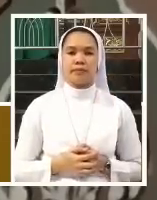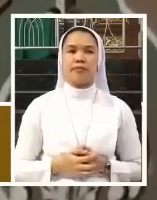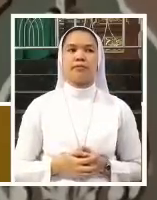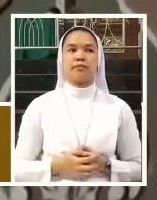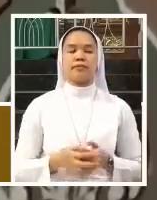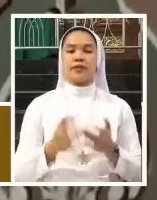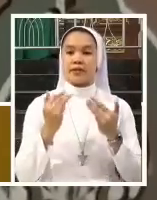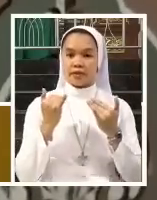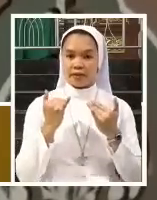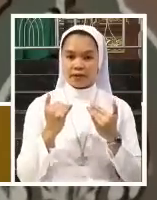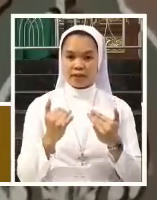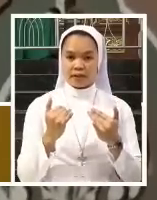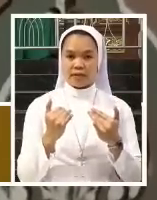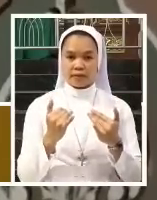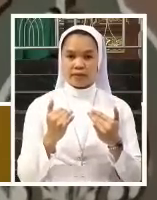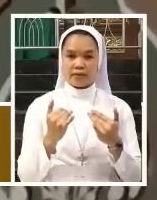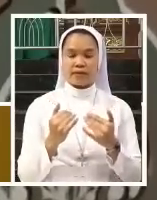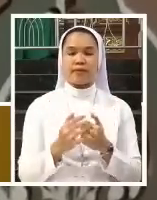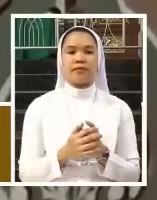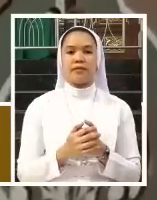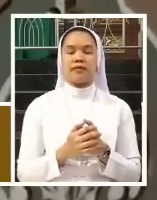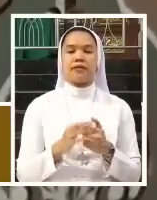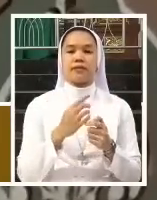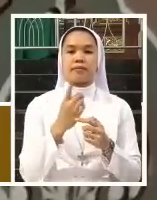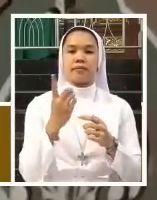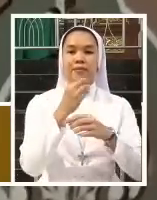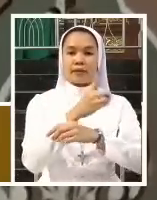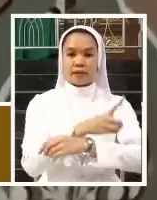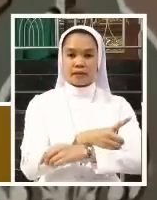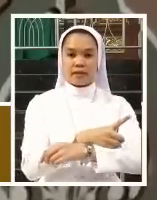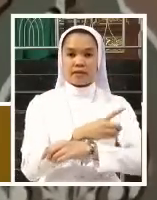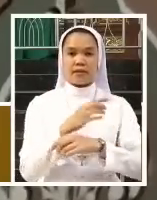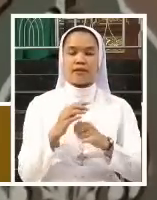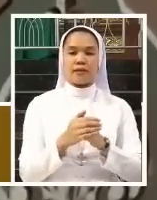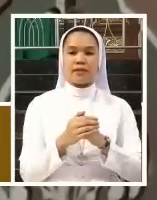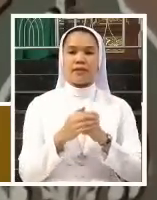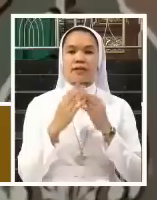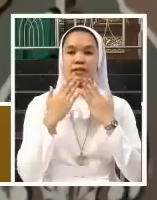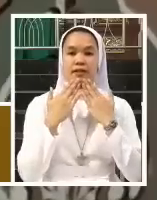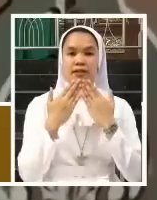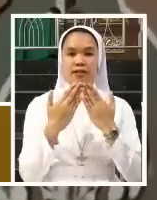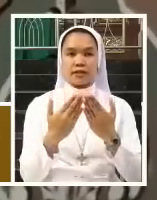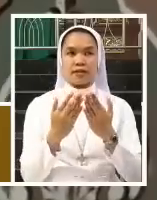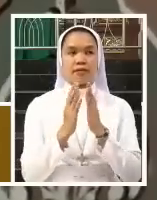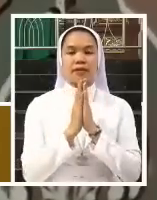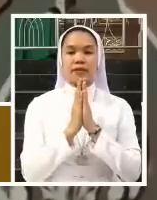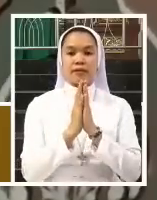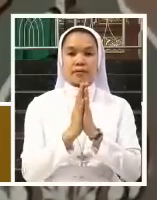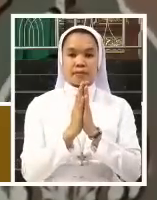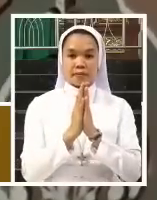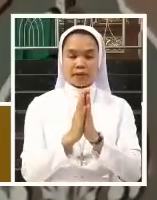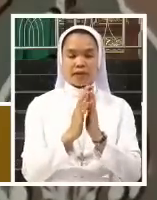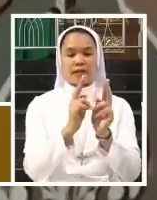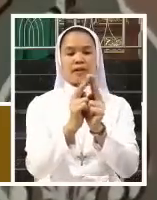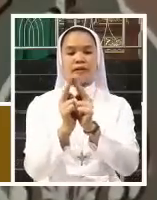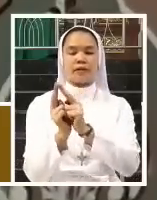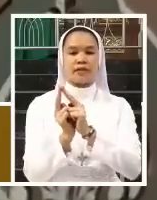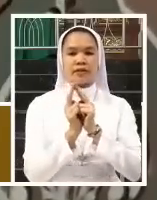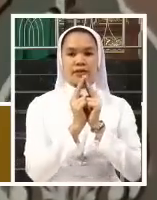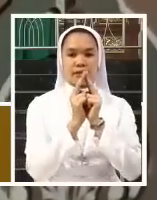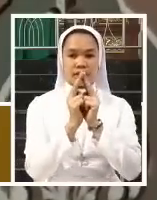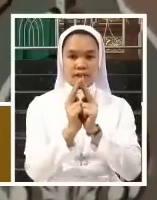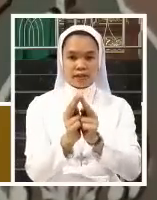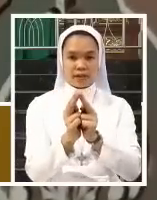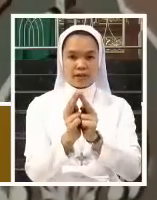Ngunyang aldaw, sarong aldaw kang pasasalamat, pamibi, pagkabarunyo,